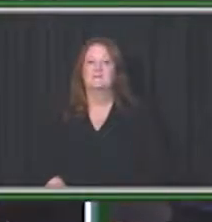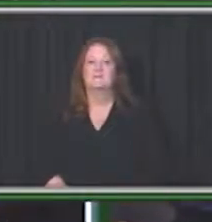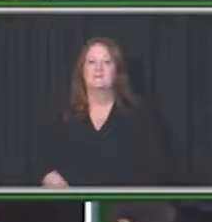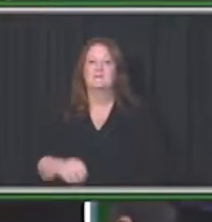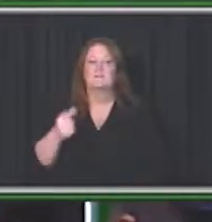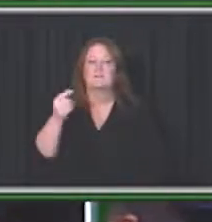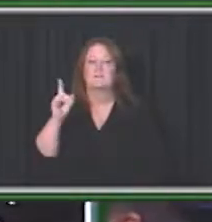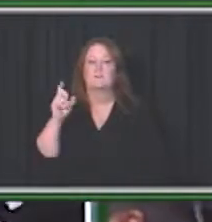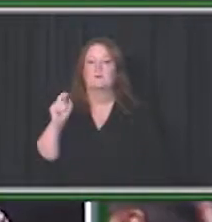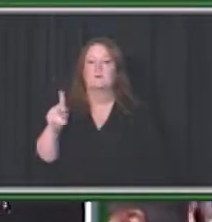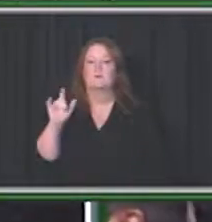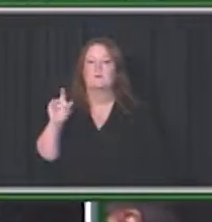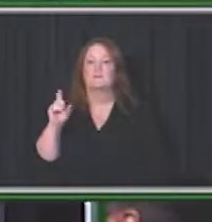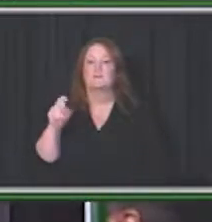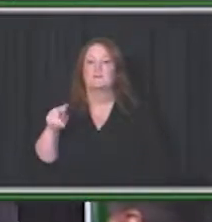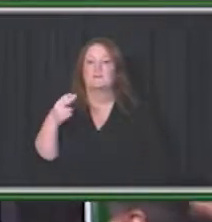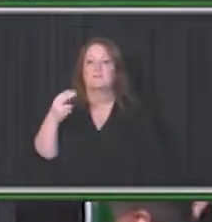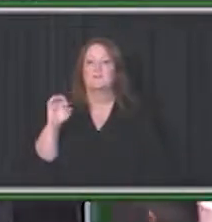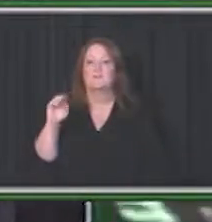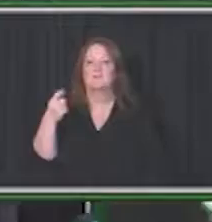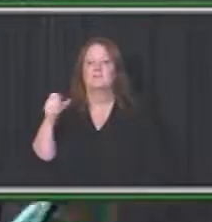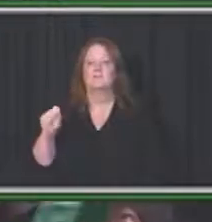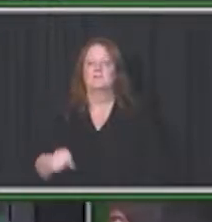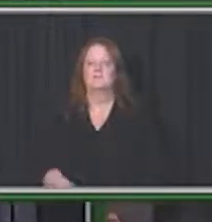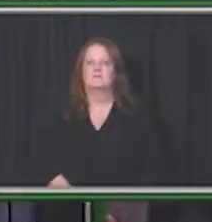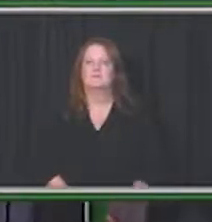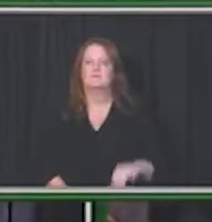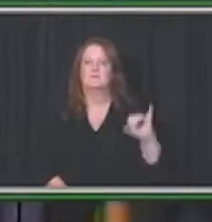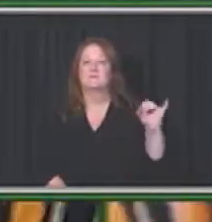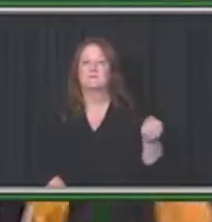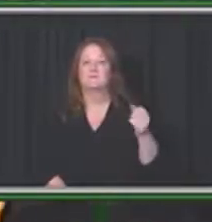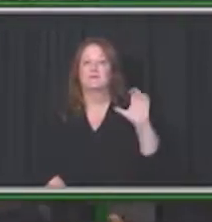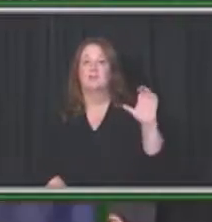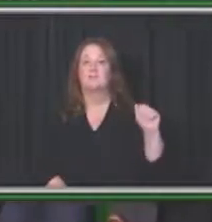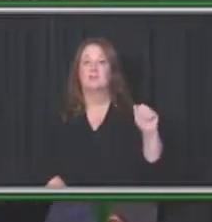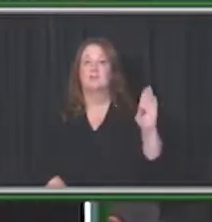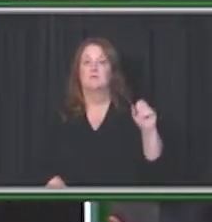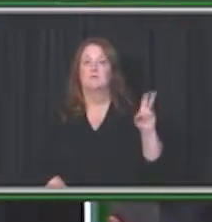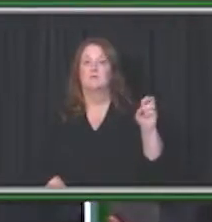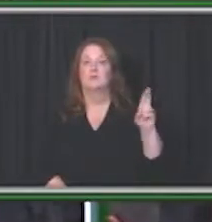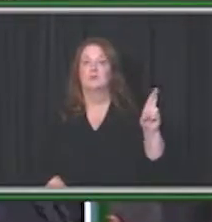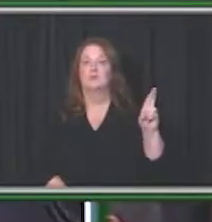Gordon Lyndon Hodges. Jessica Brewer.